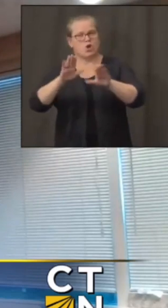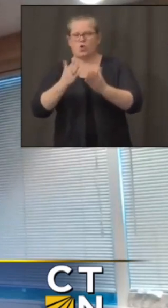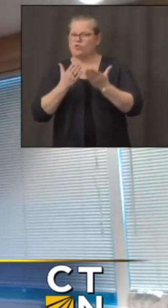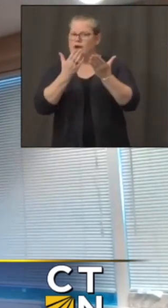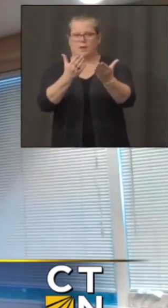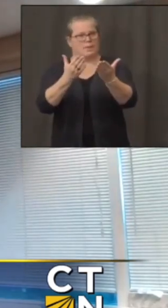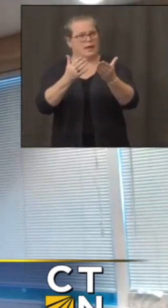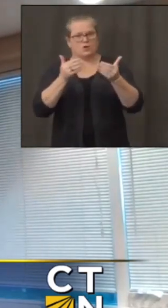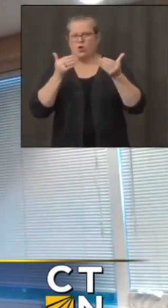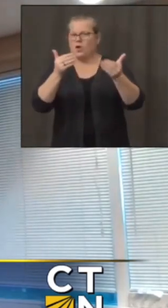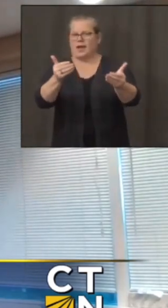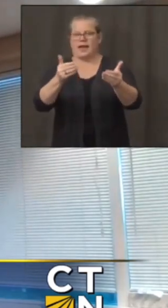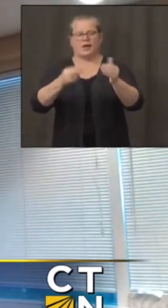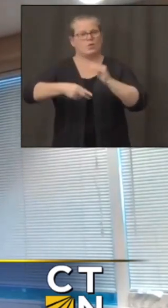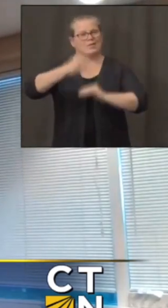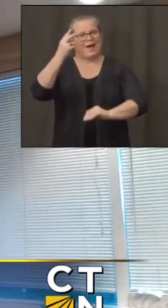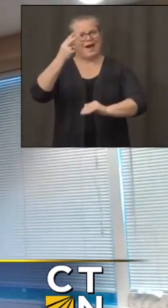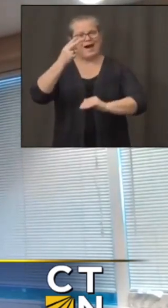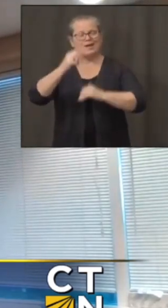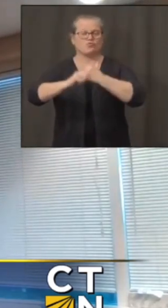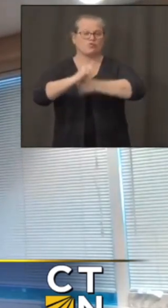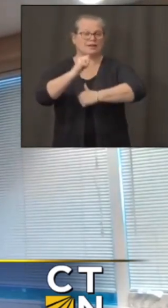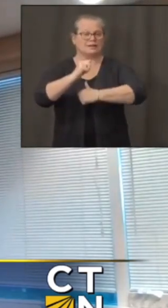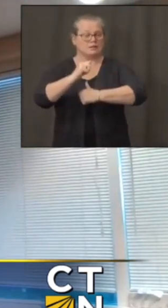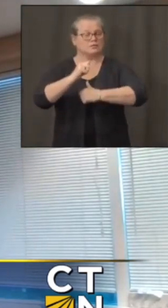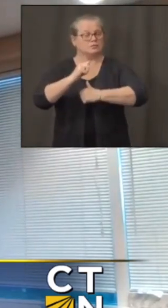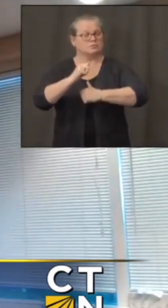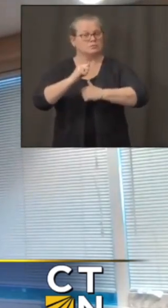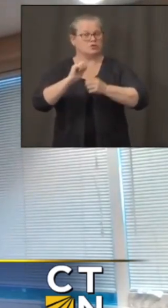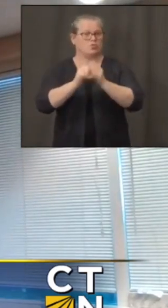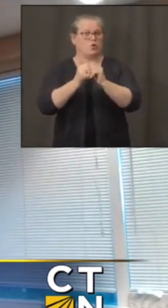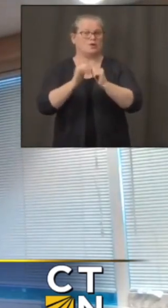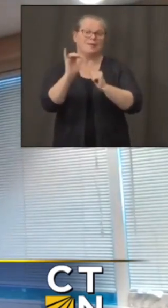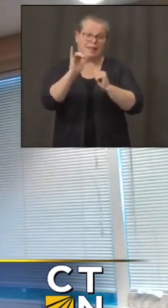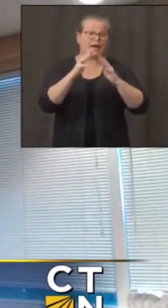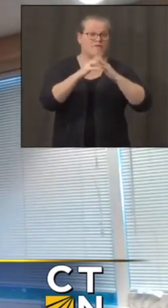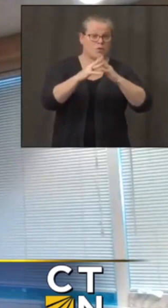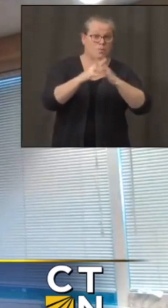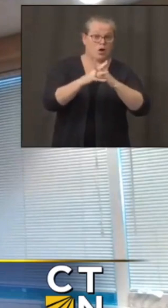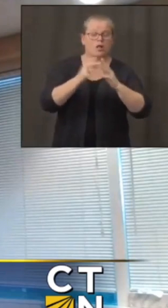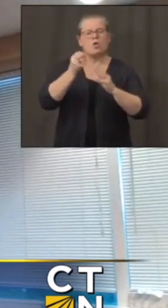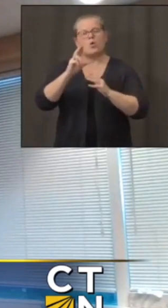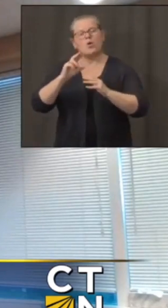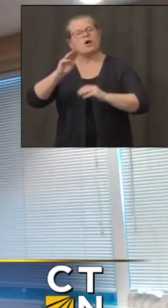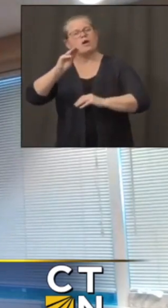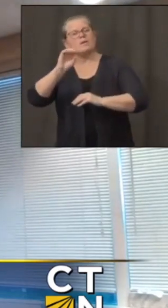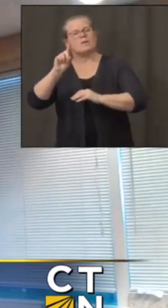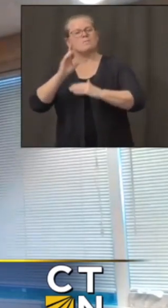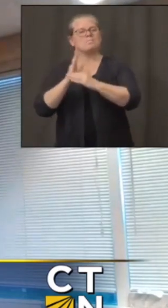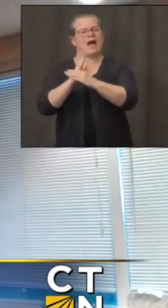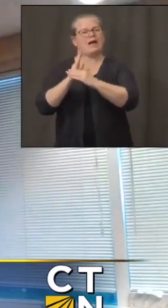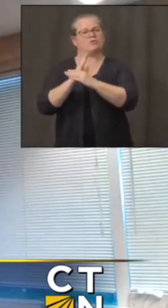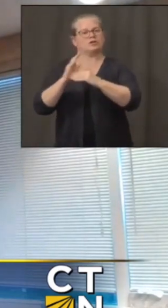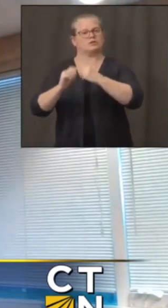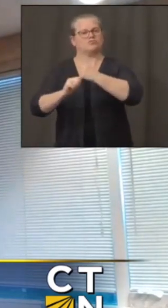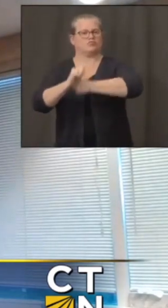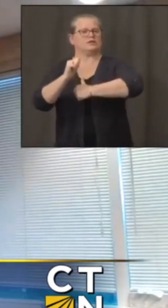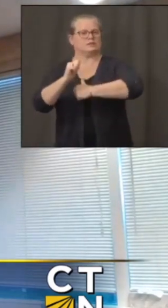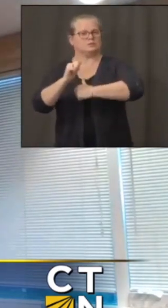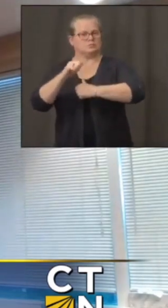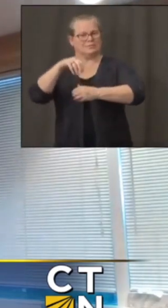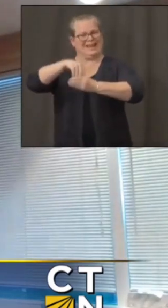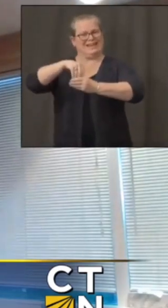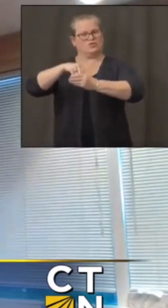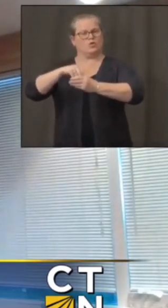either high-risk sports, such as football, or moderate-risk indoor sports, such as girls